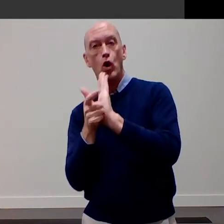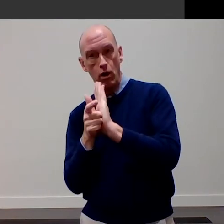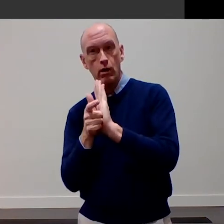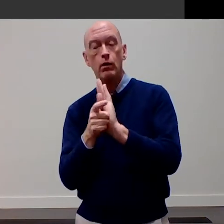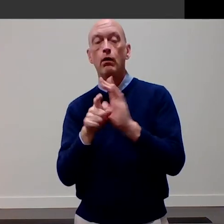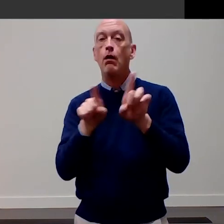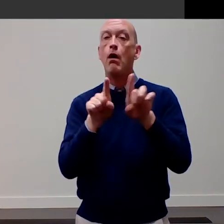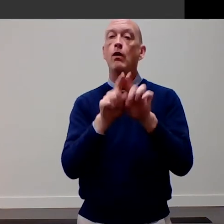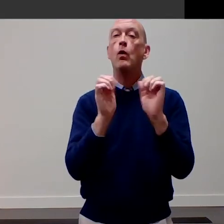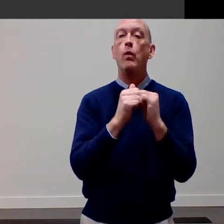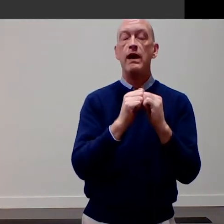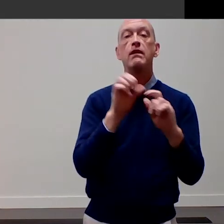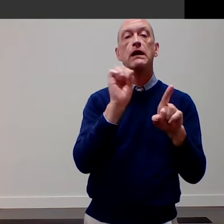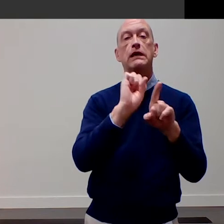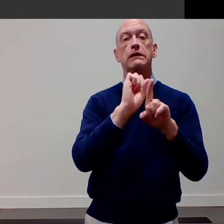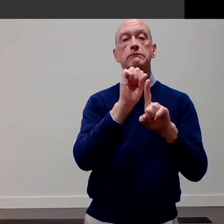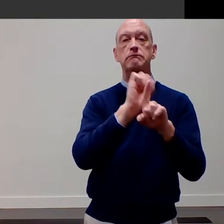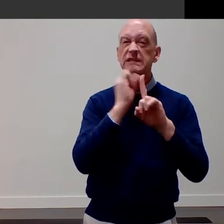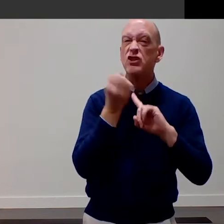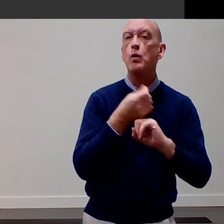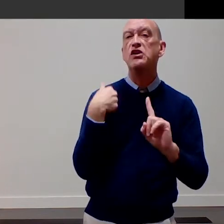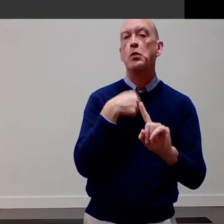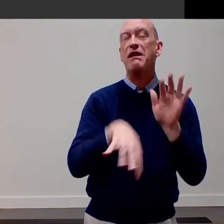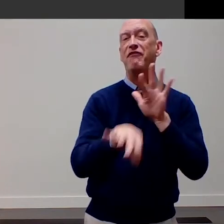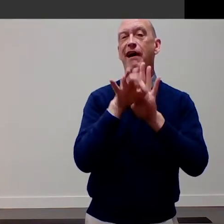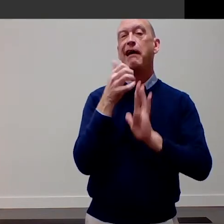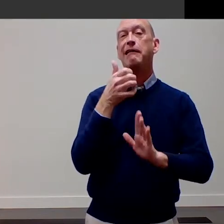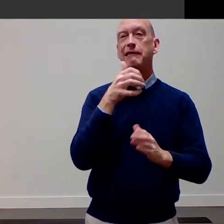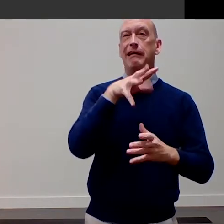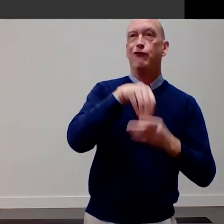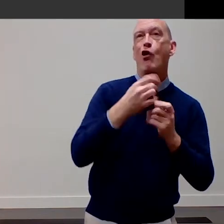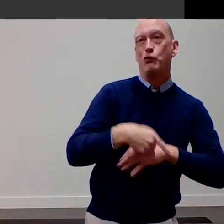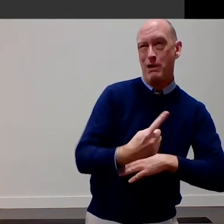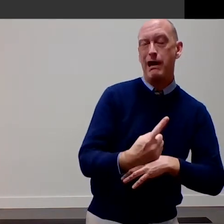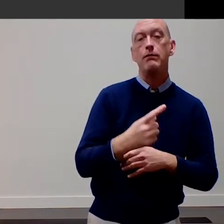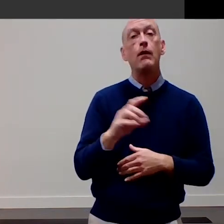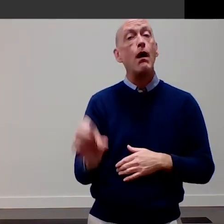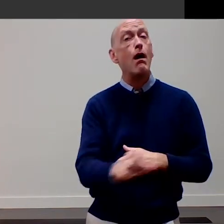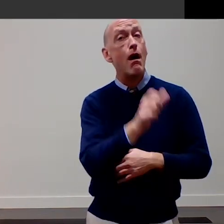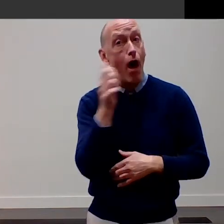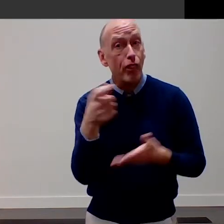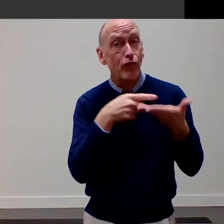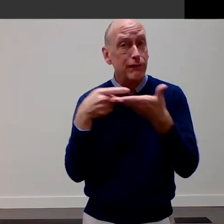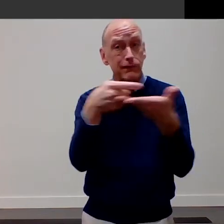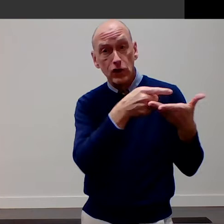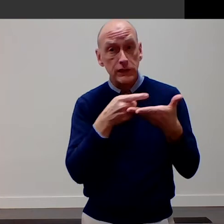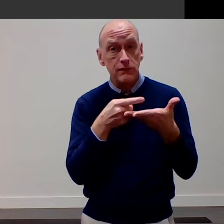the situation that we find ourselves in today. Are there any other discussion